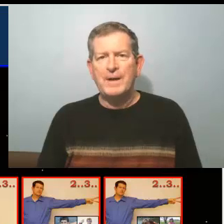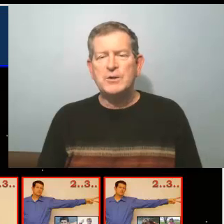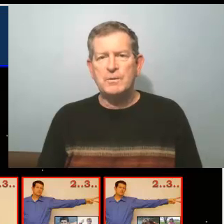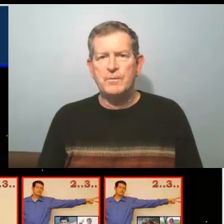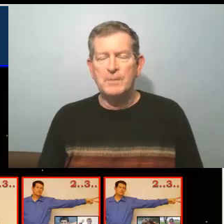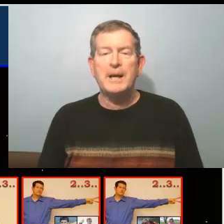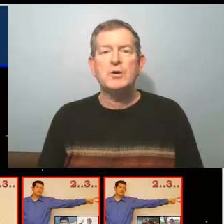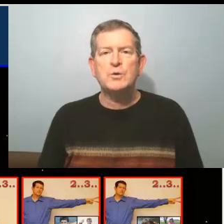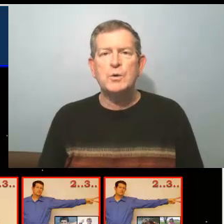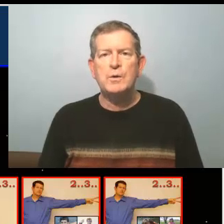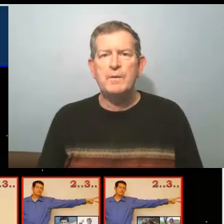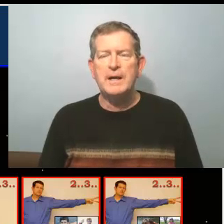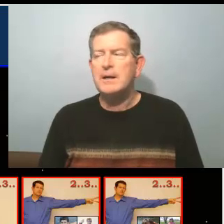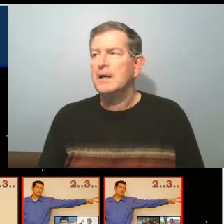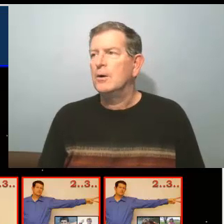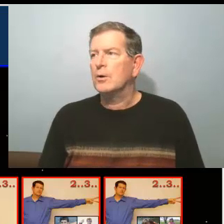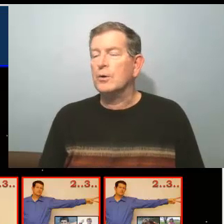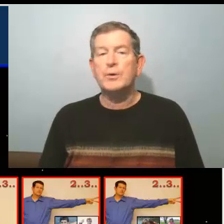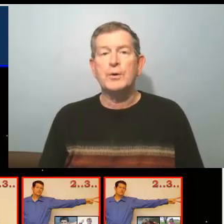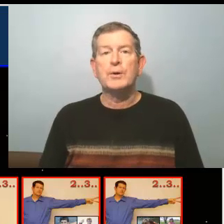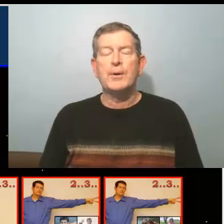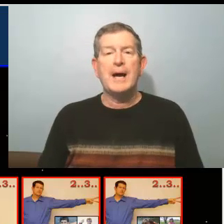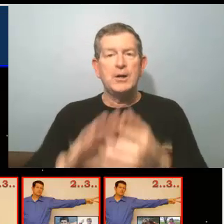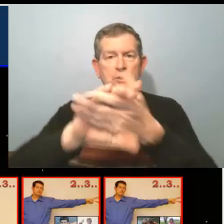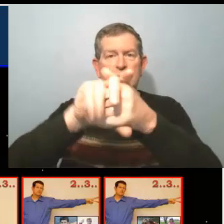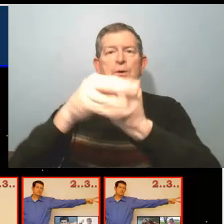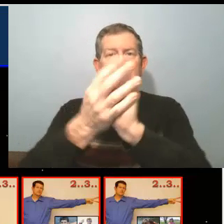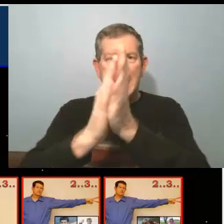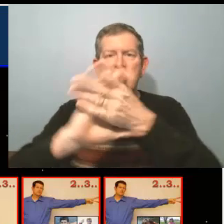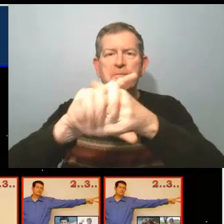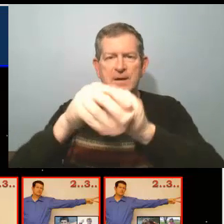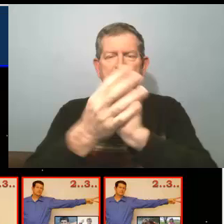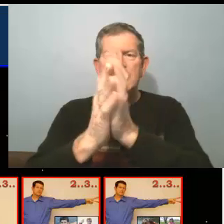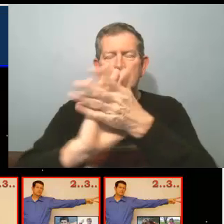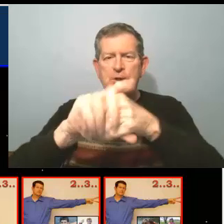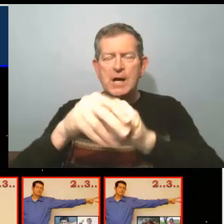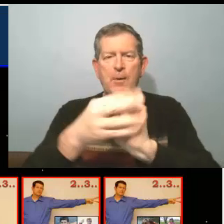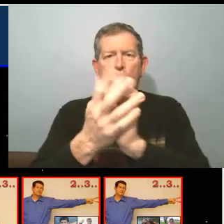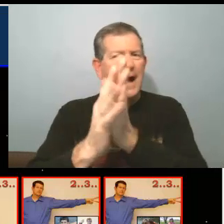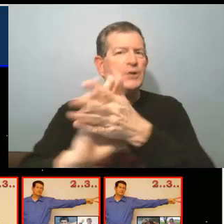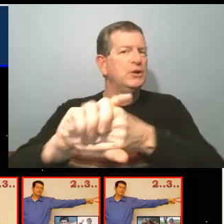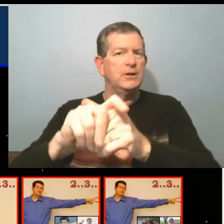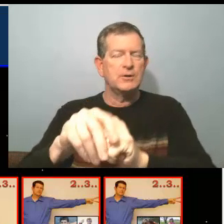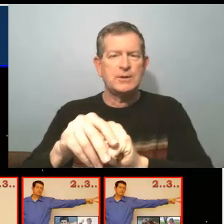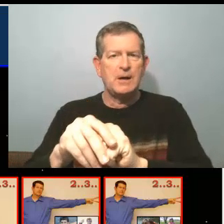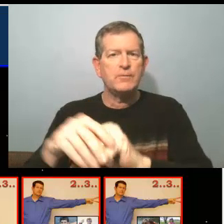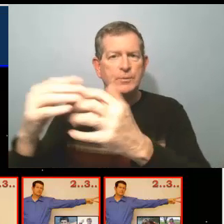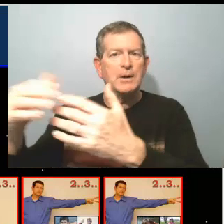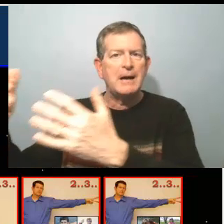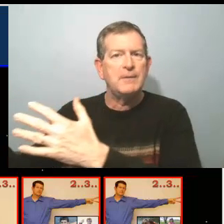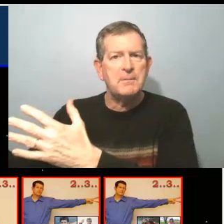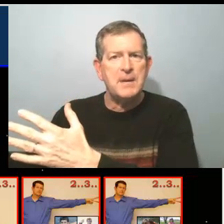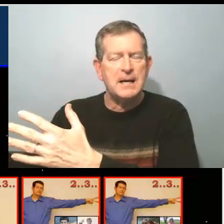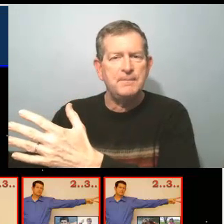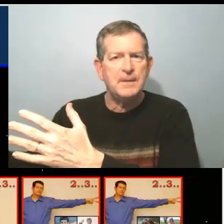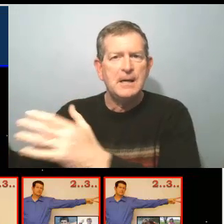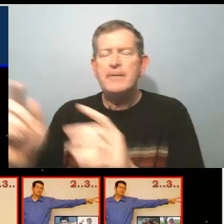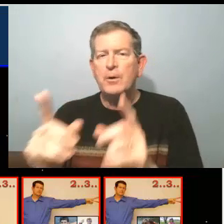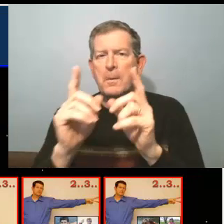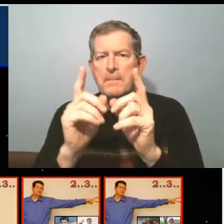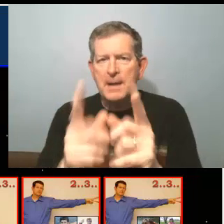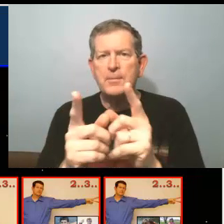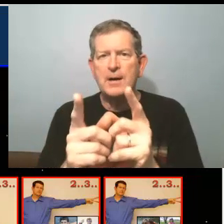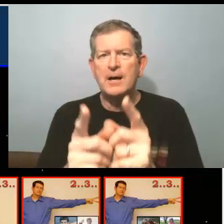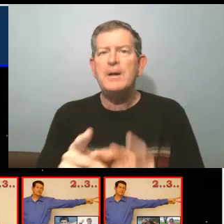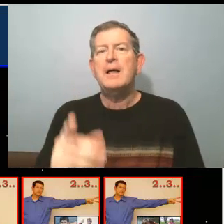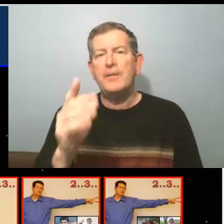conjugate a reflexive verb like se lever, or you learned earlier on se laver, when you're talking about washing yourself, or je me lave les mains, if